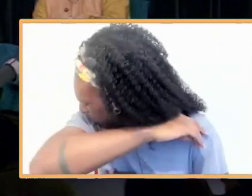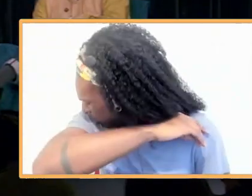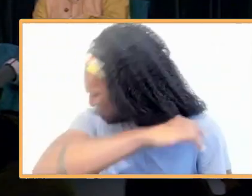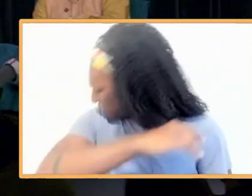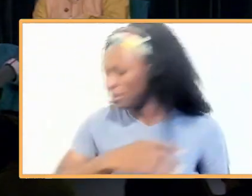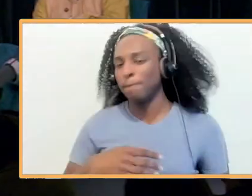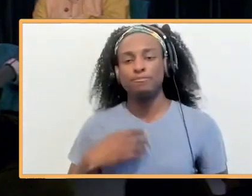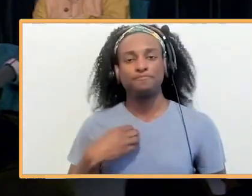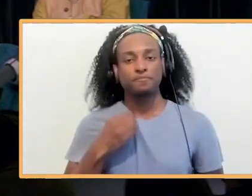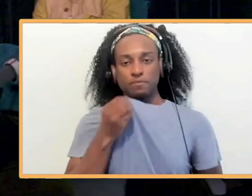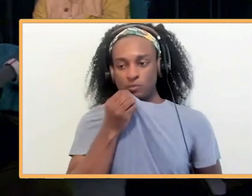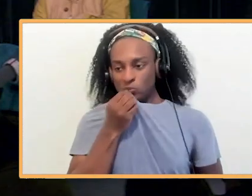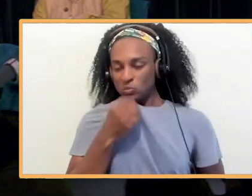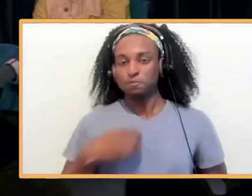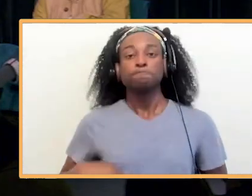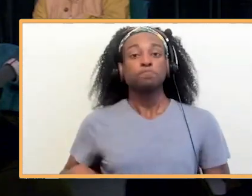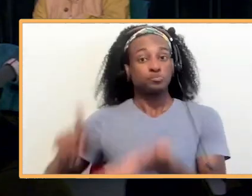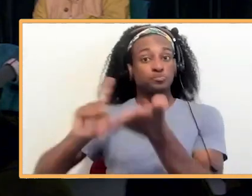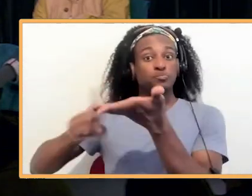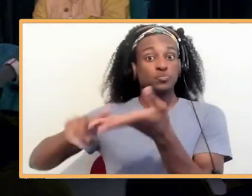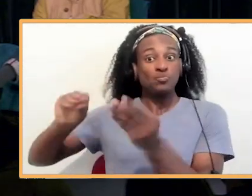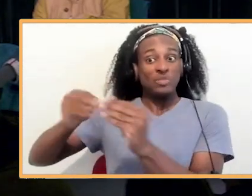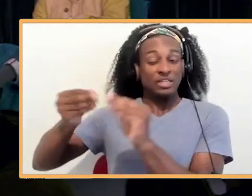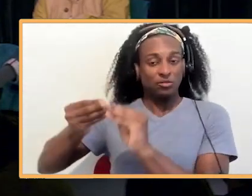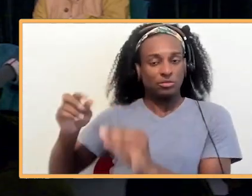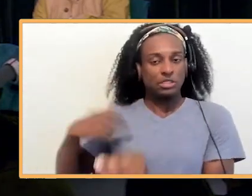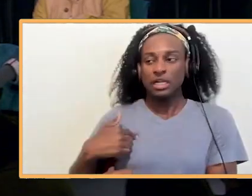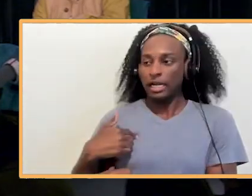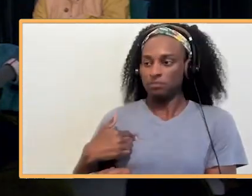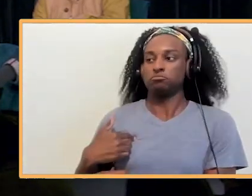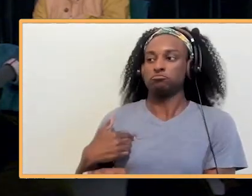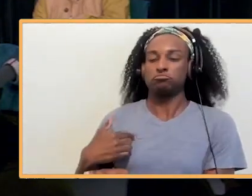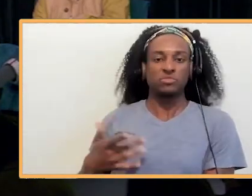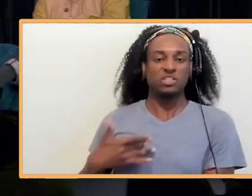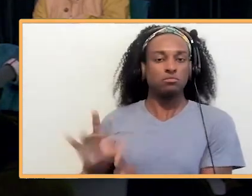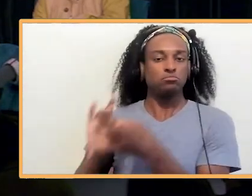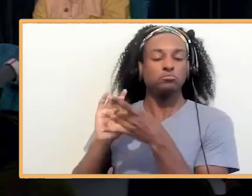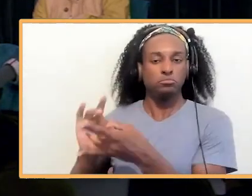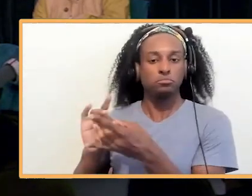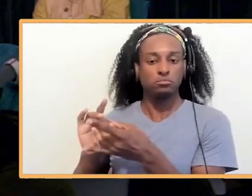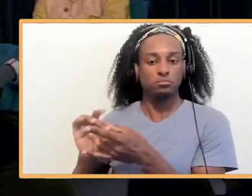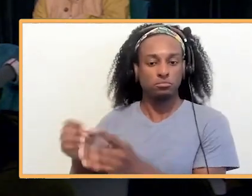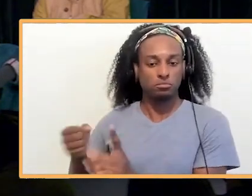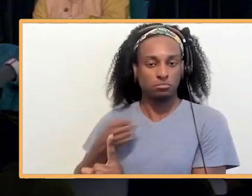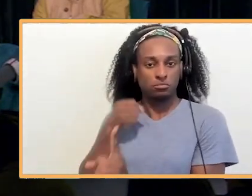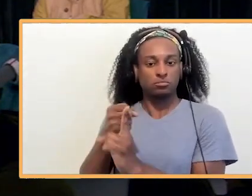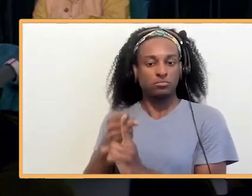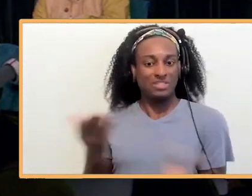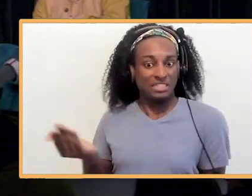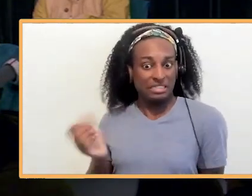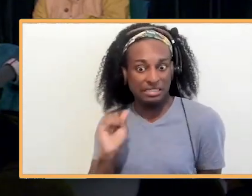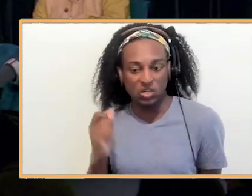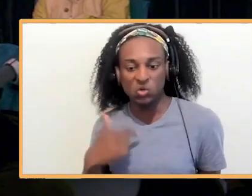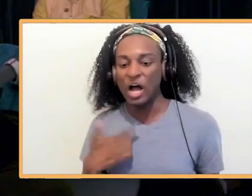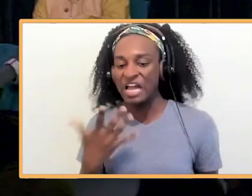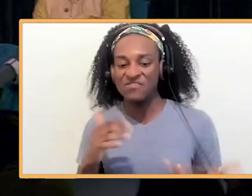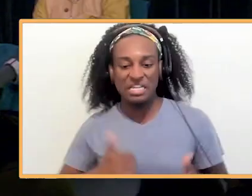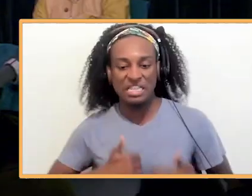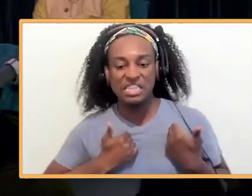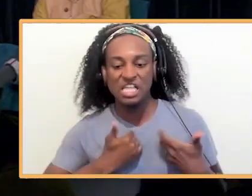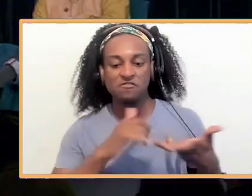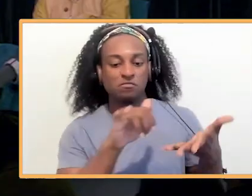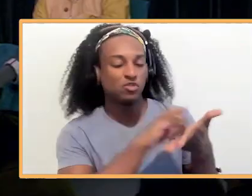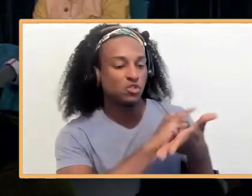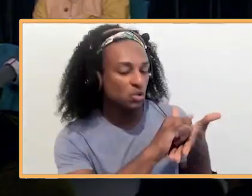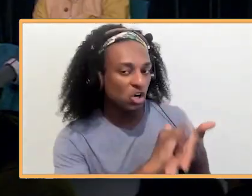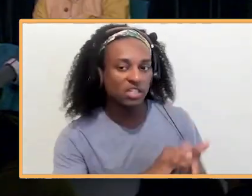New York, Atlanta, and then Seattle. Seattle the longest and the most recent. I did not feel this in